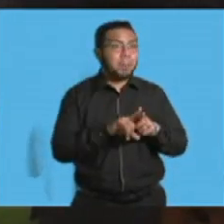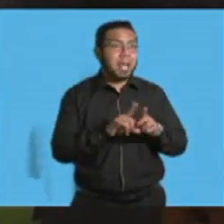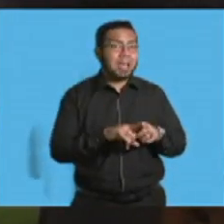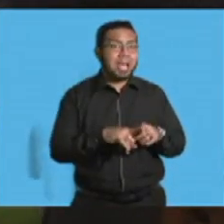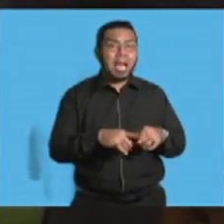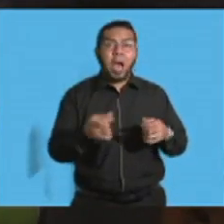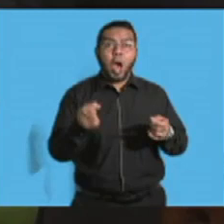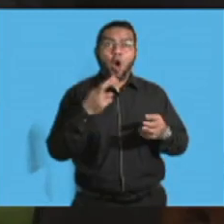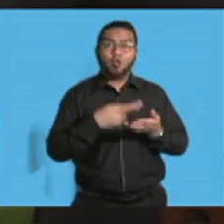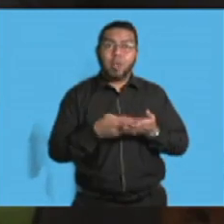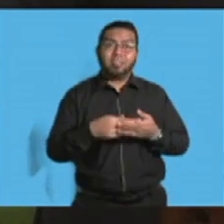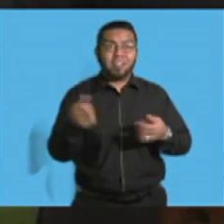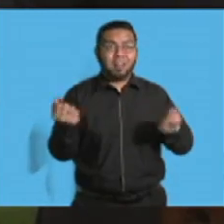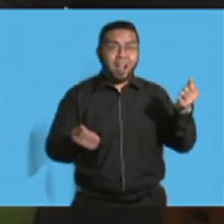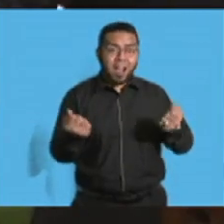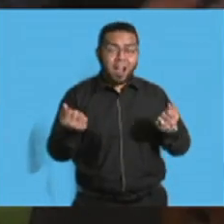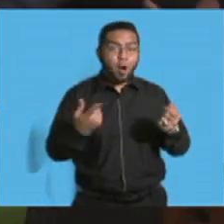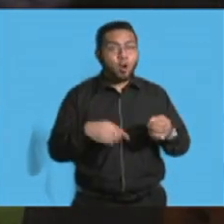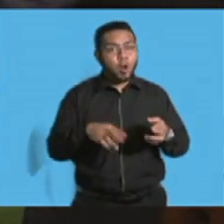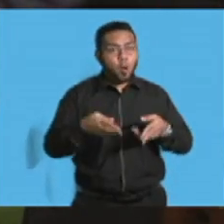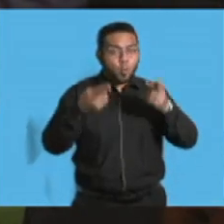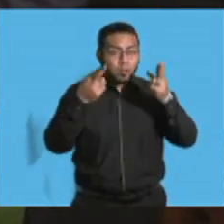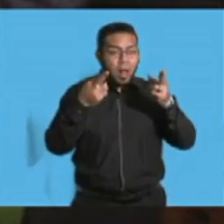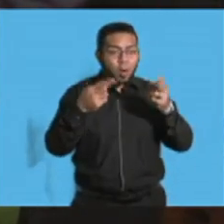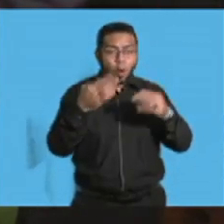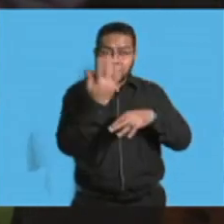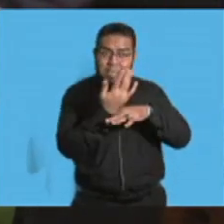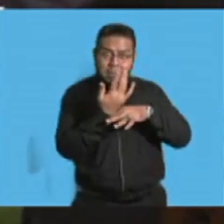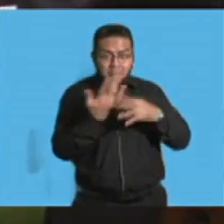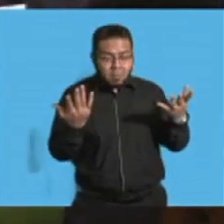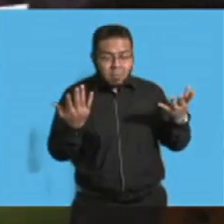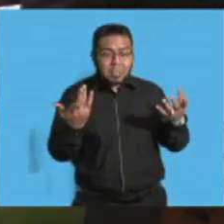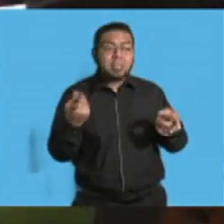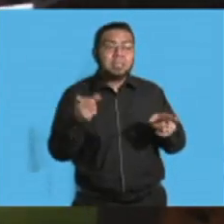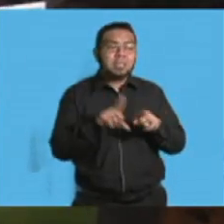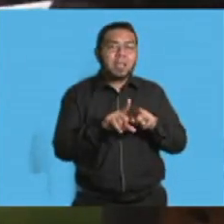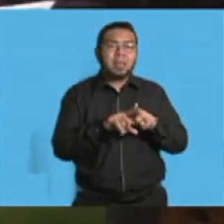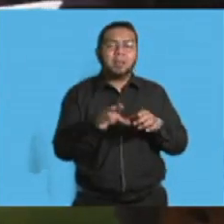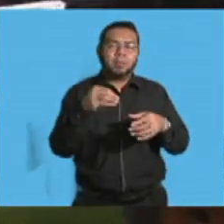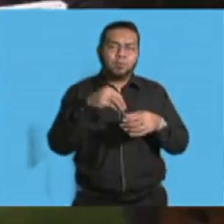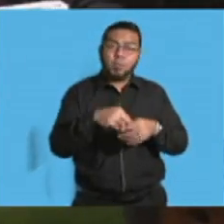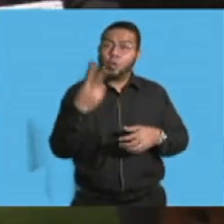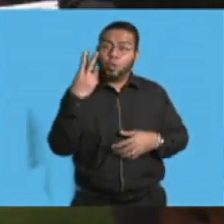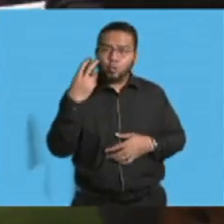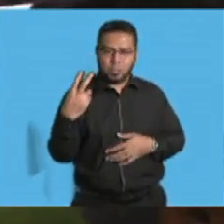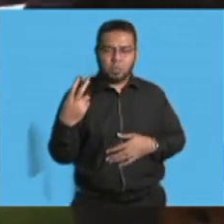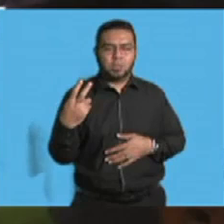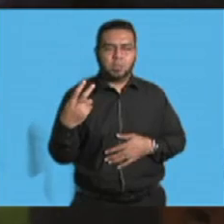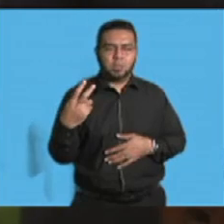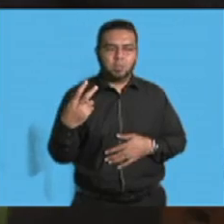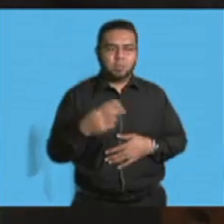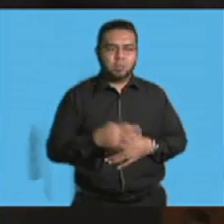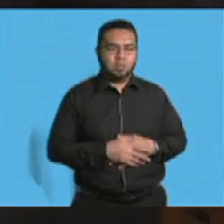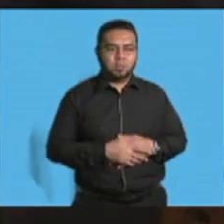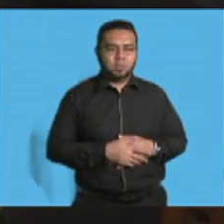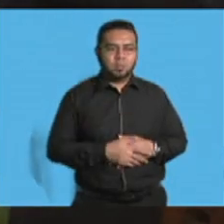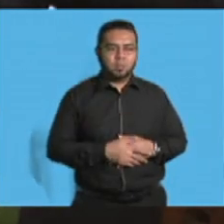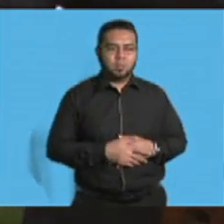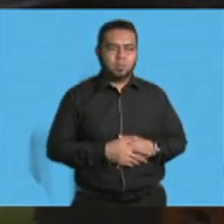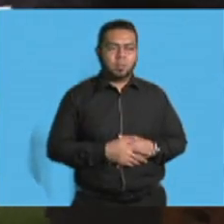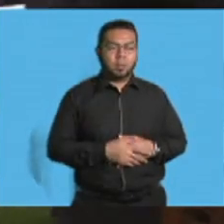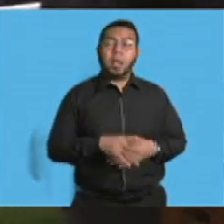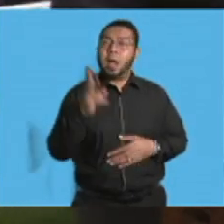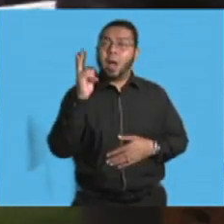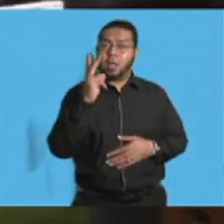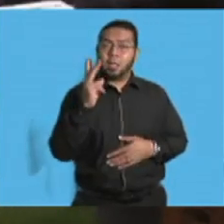rental car or a hotel, and the bulk of the revenue from ECAL actually comes from the tourists, Madam Speaker. Madam Speaker,